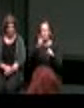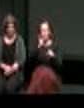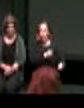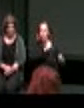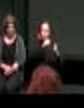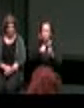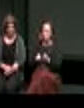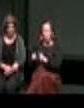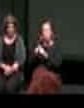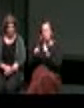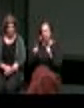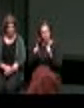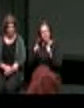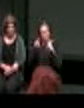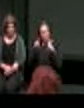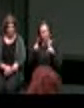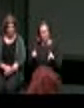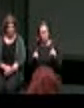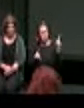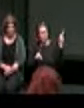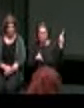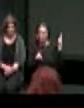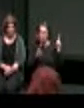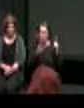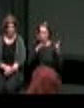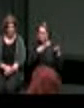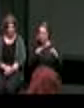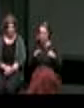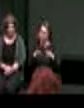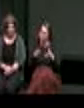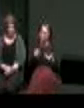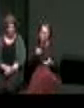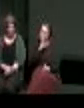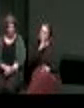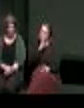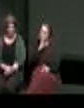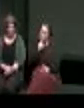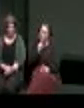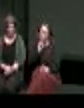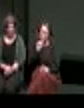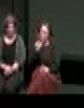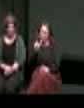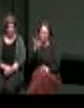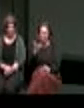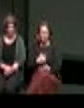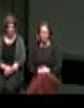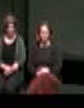another opportunity on the Cuyahoga River, which is a water trail.